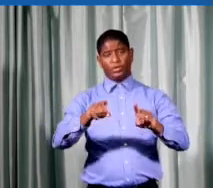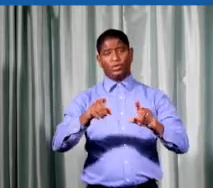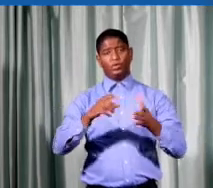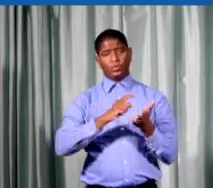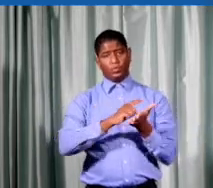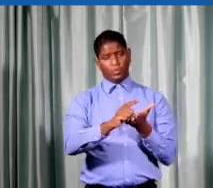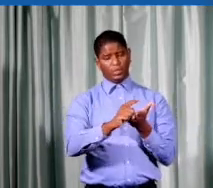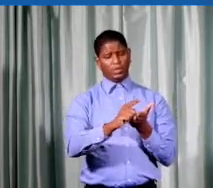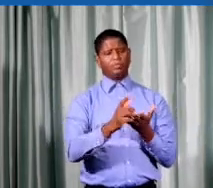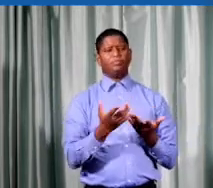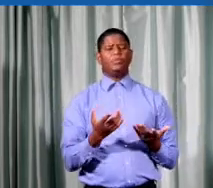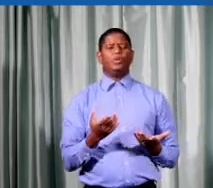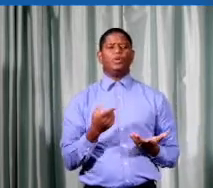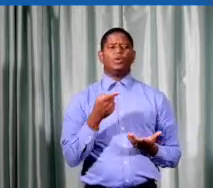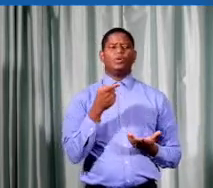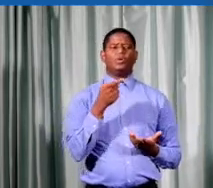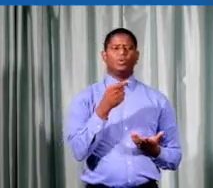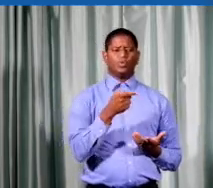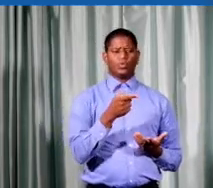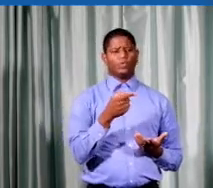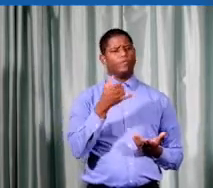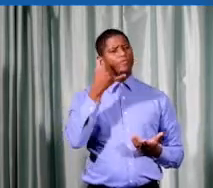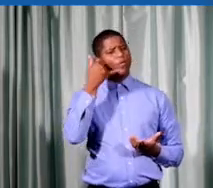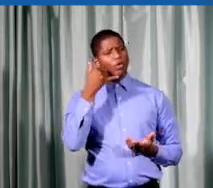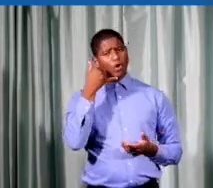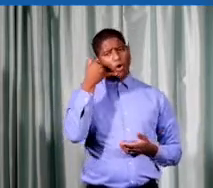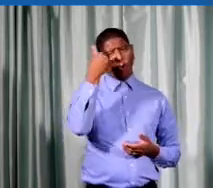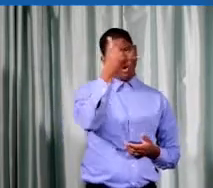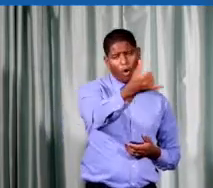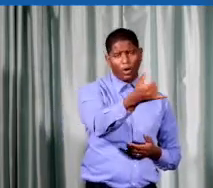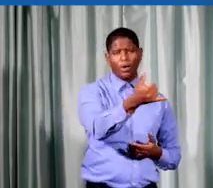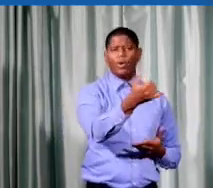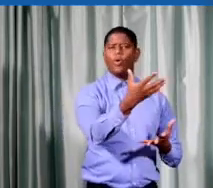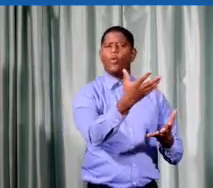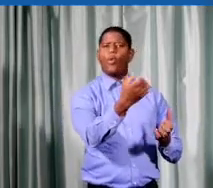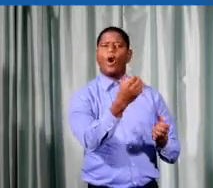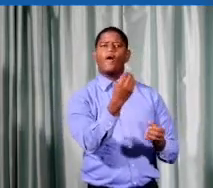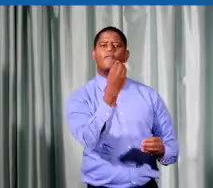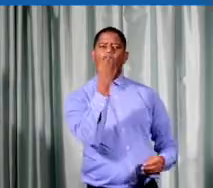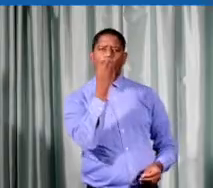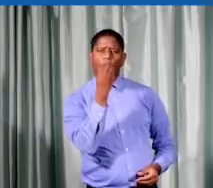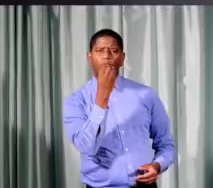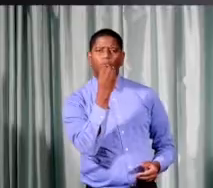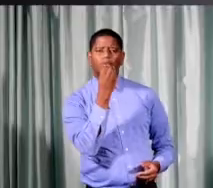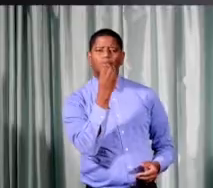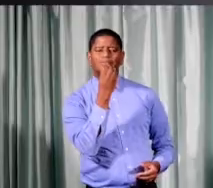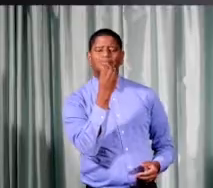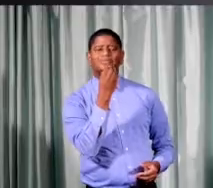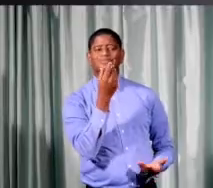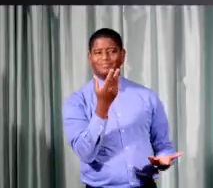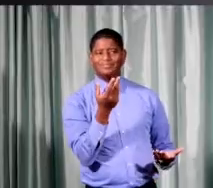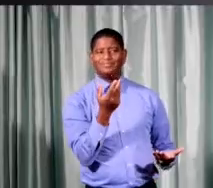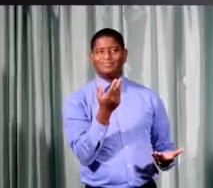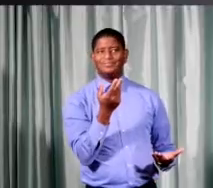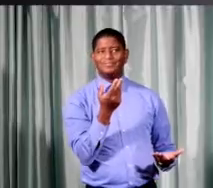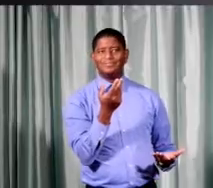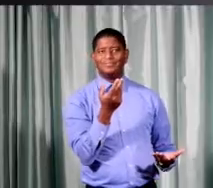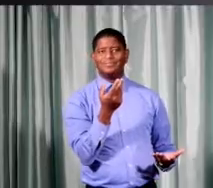purchase order in your business, you pick up the phone and you order some fabric, that is not an accounting